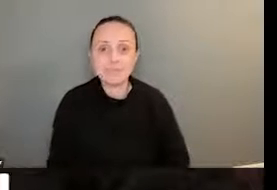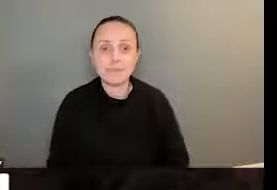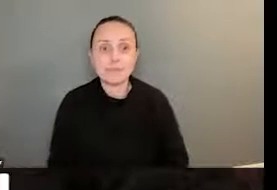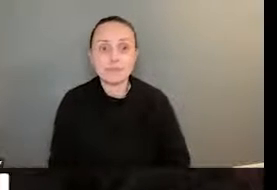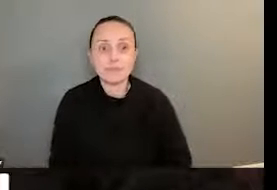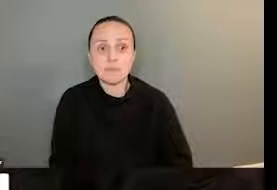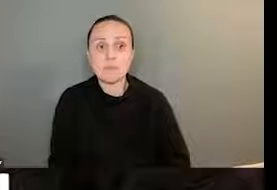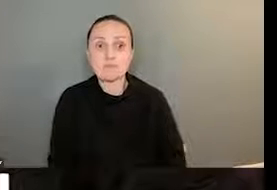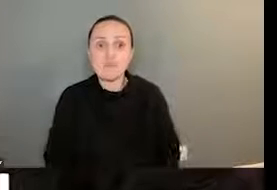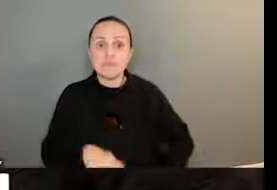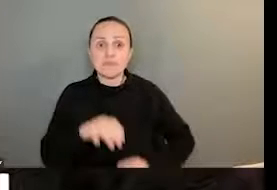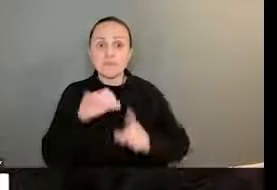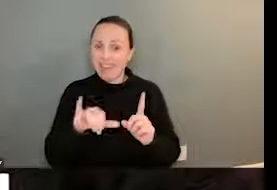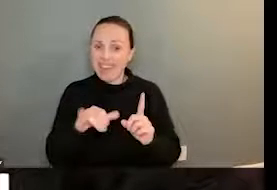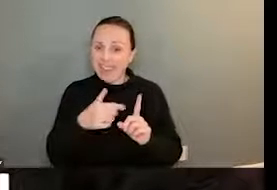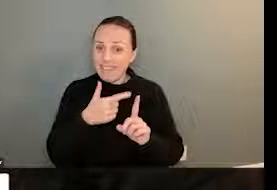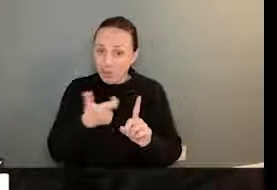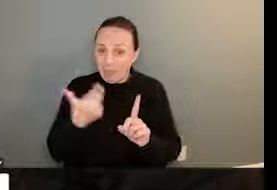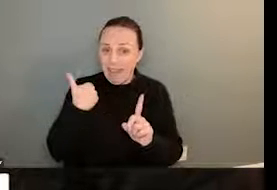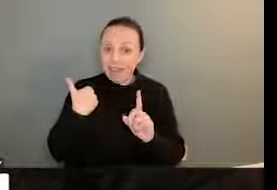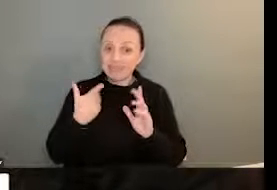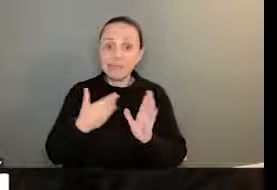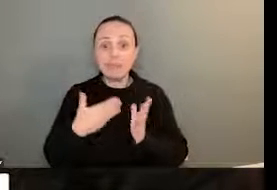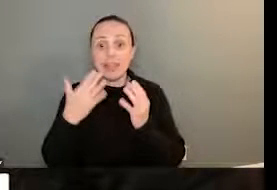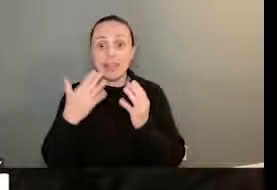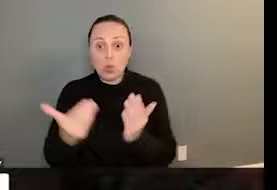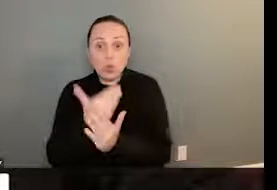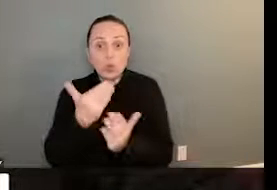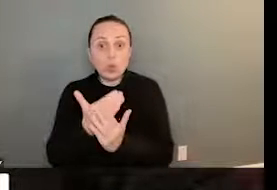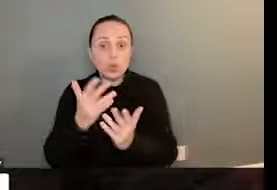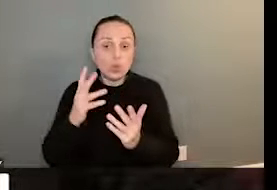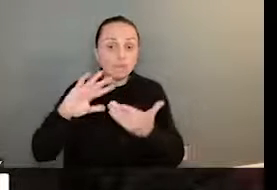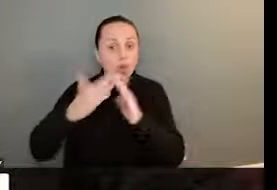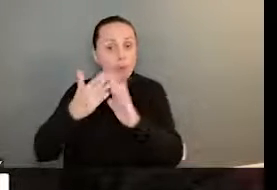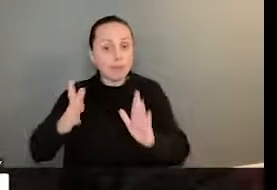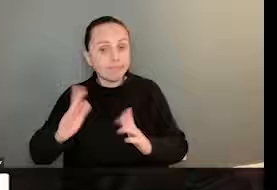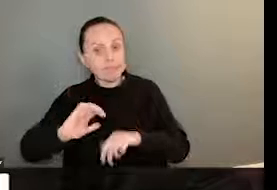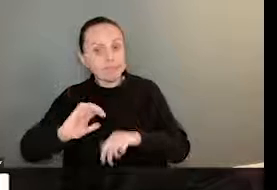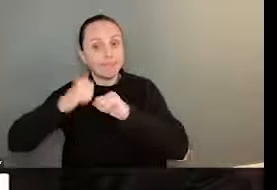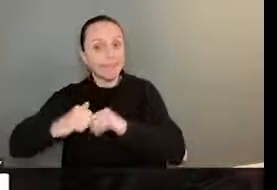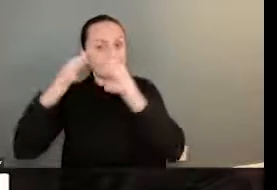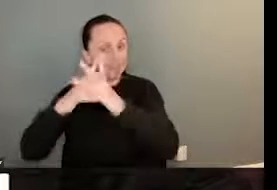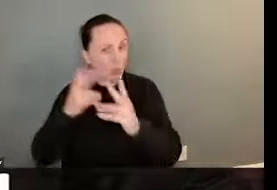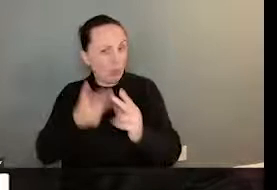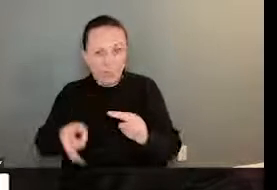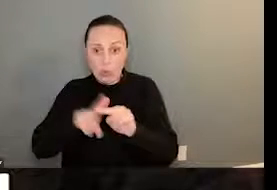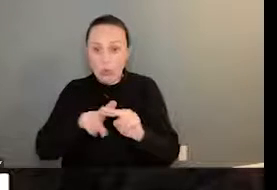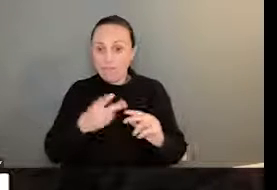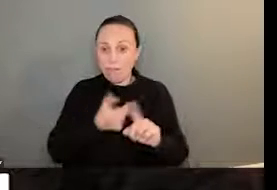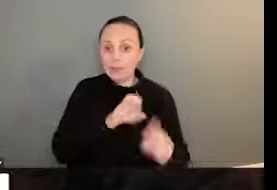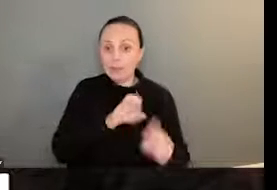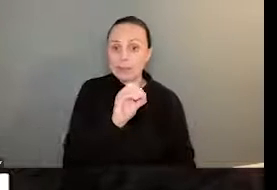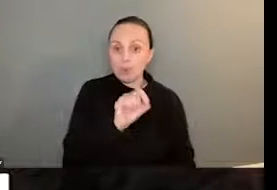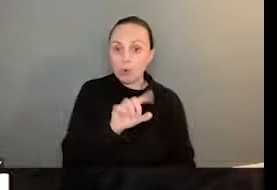This stat kind of flows from the last one. New urban land cover is projected to increase anywhere from 0.82